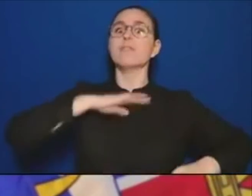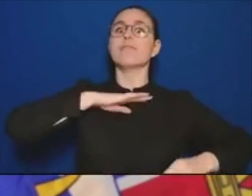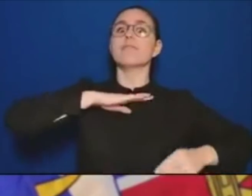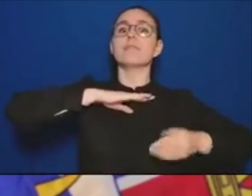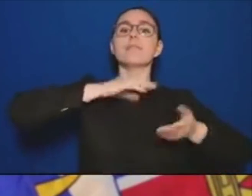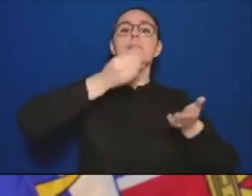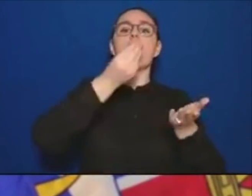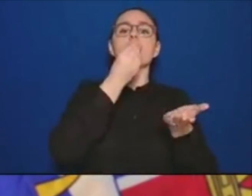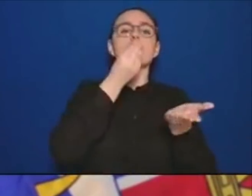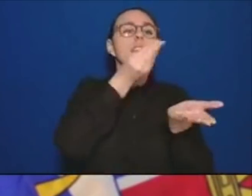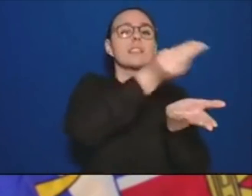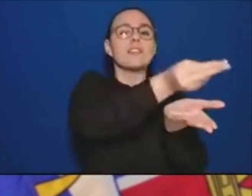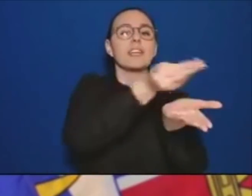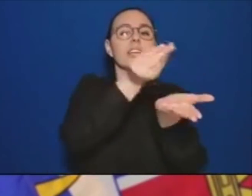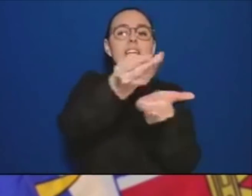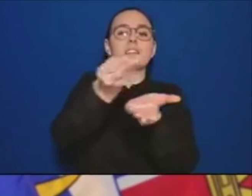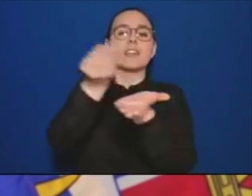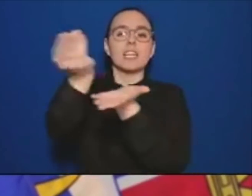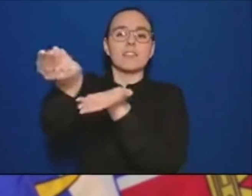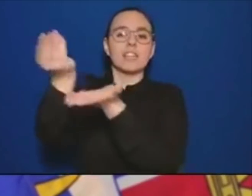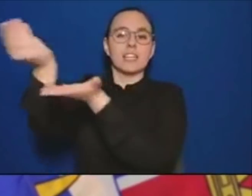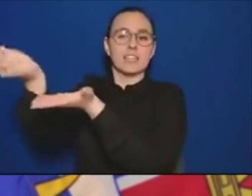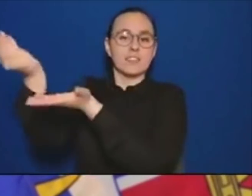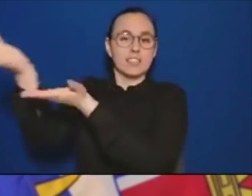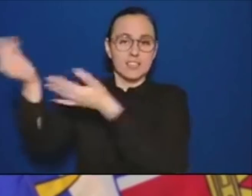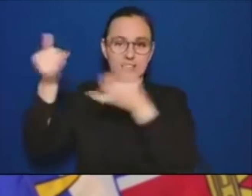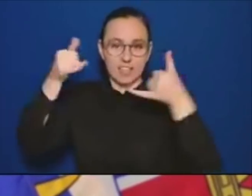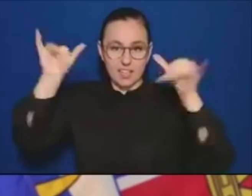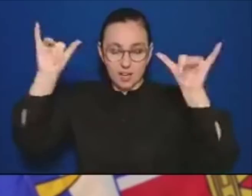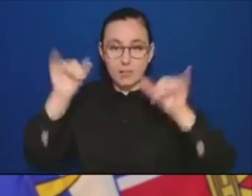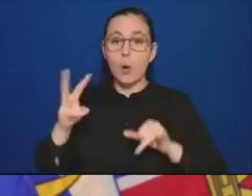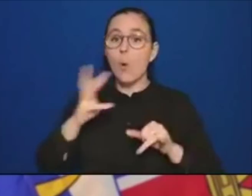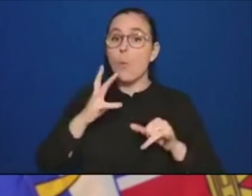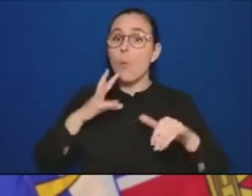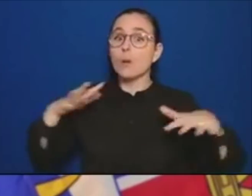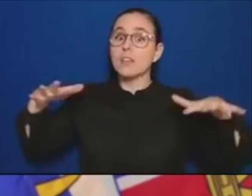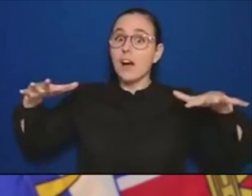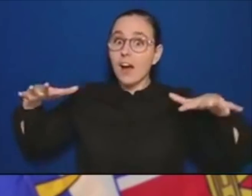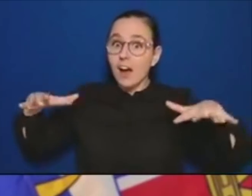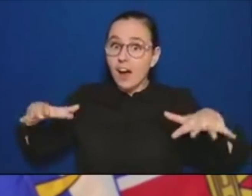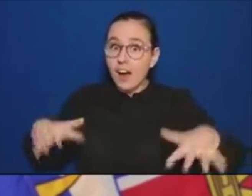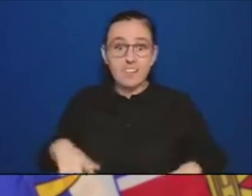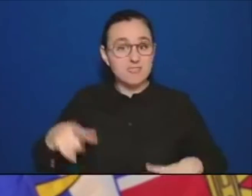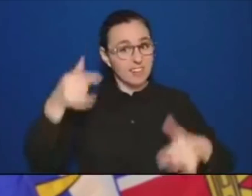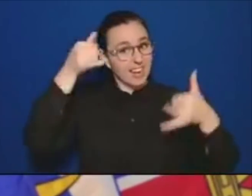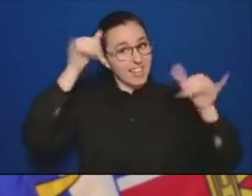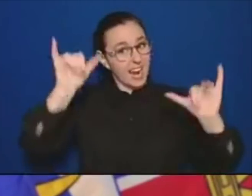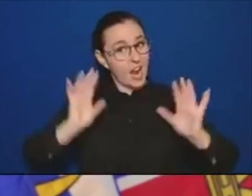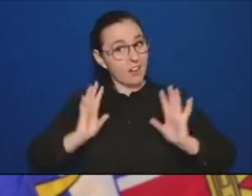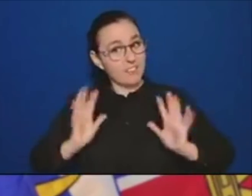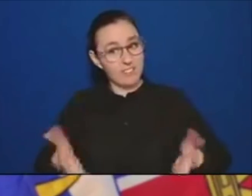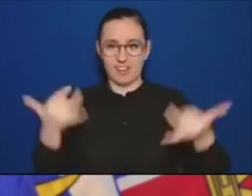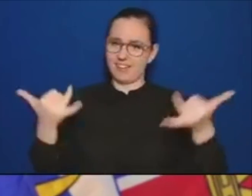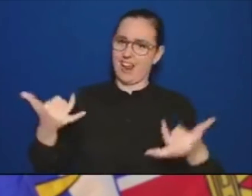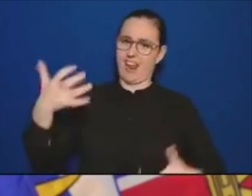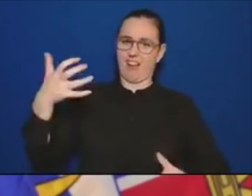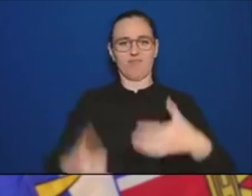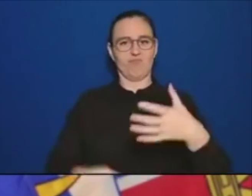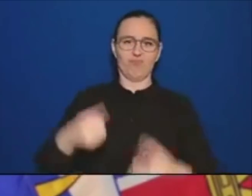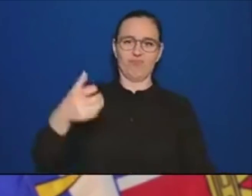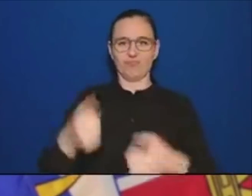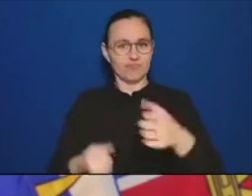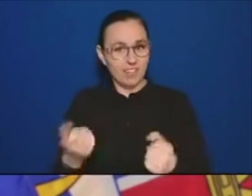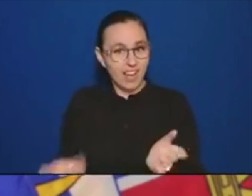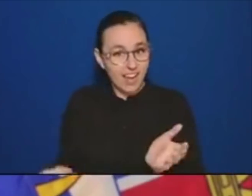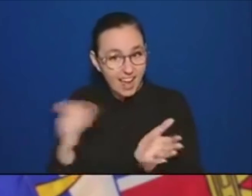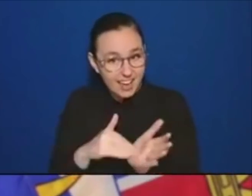on Wednesday, the waters receded. The cows are fine and they're back online and they're milking those cows. So that, huge kudos